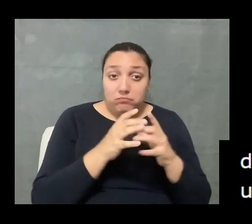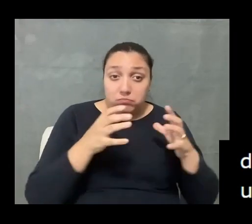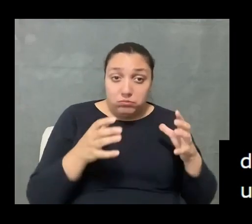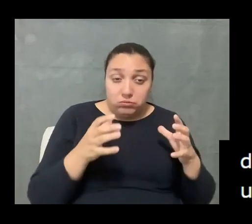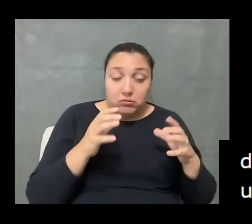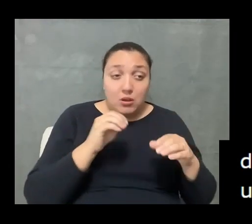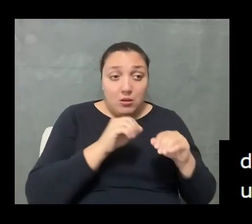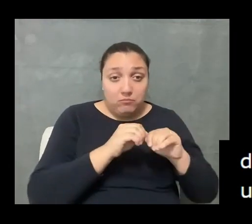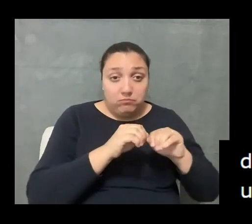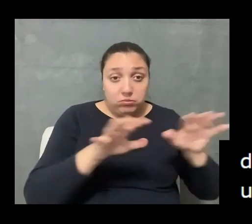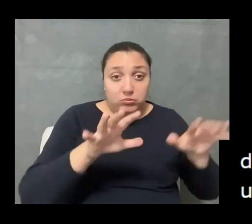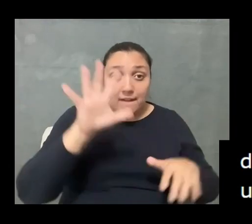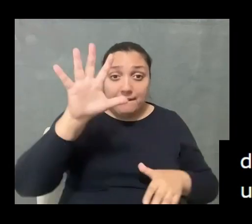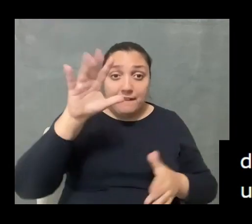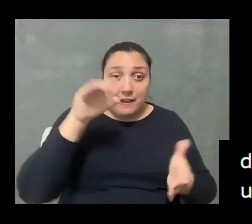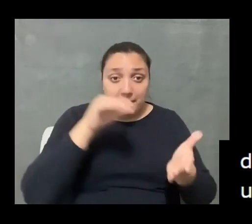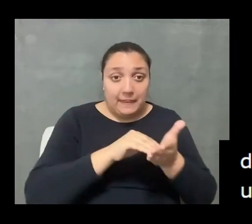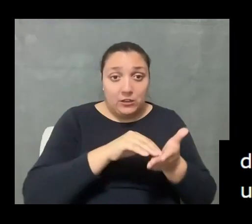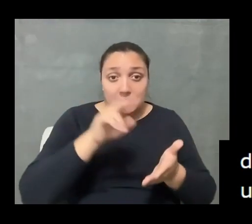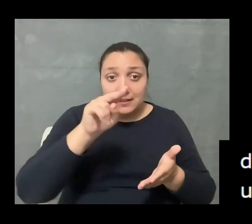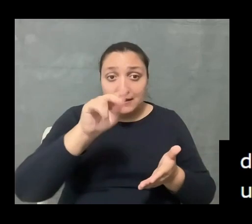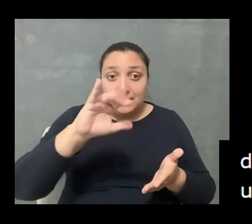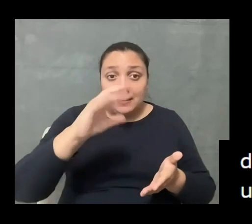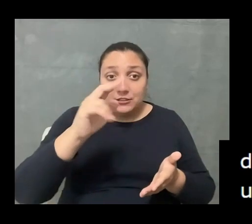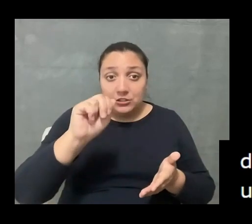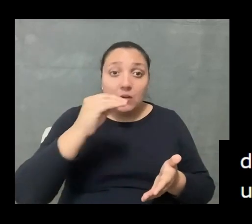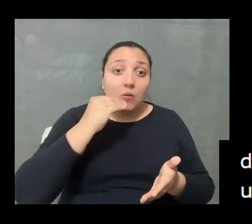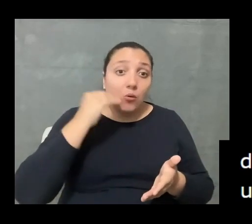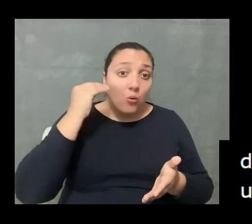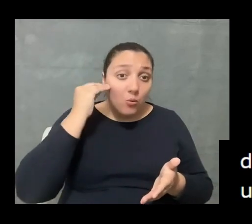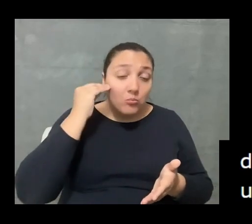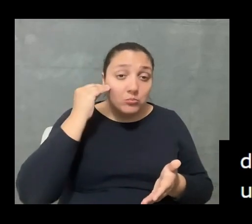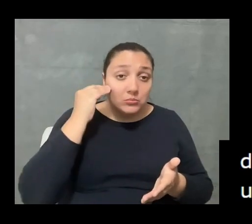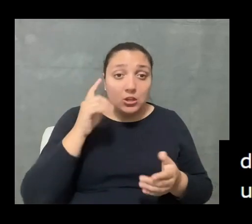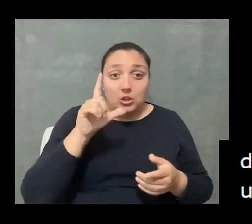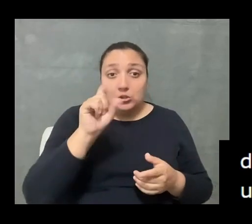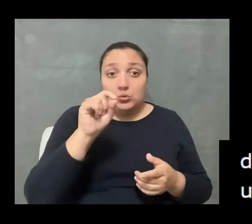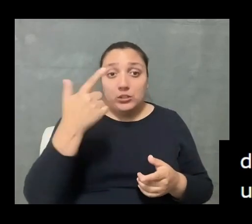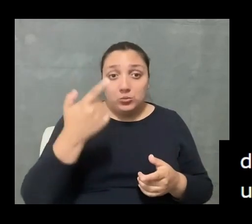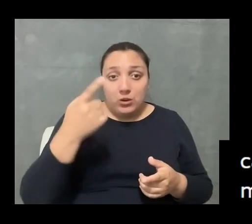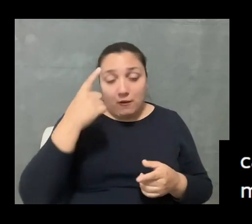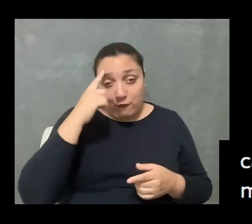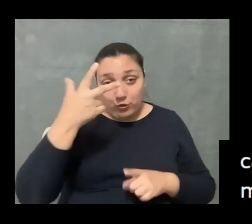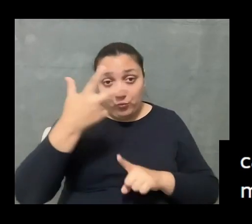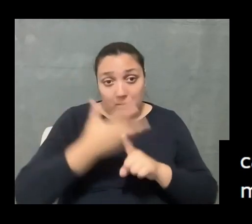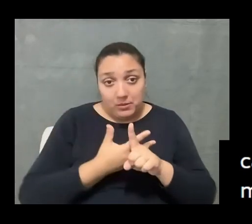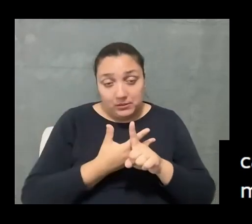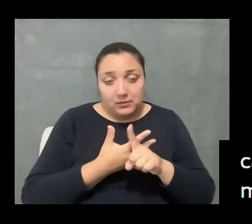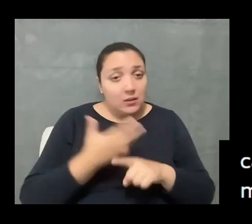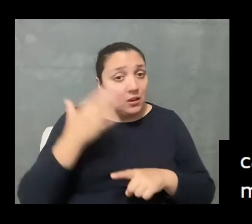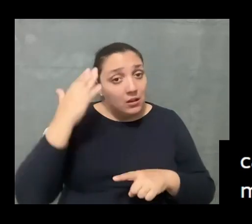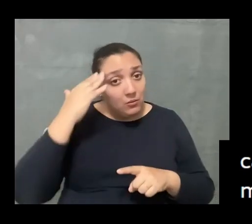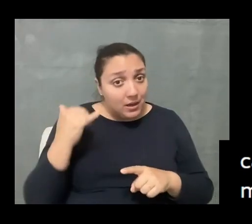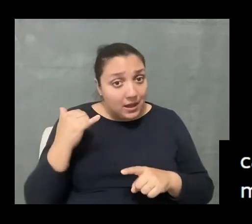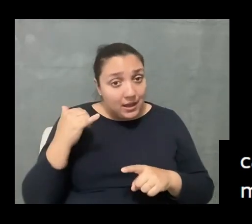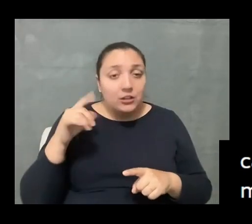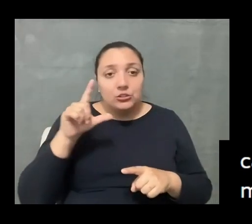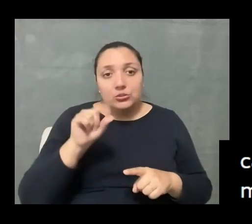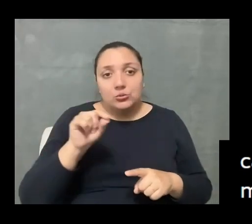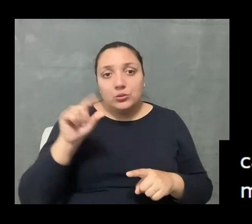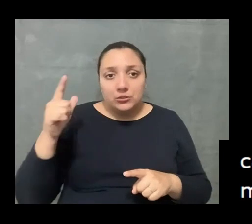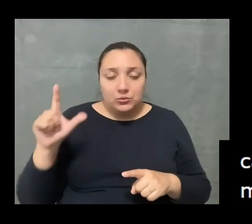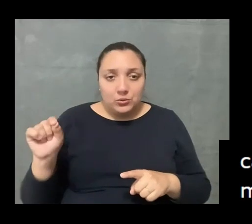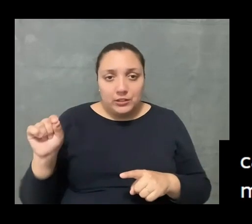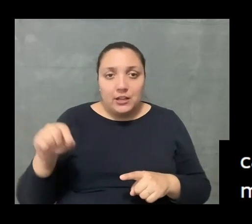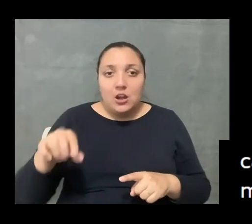NYCHA homes in 2021 over the course of 3 months. This was spurred by the 2020 RFEI that was put out